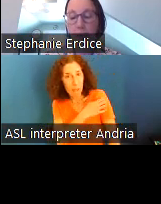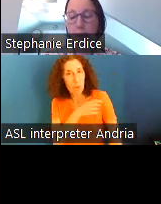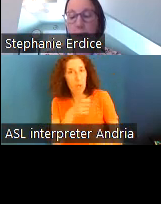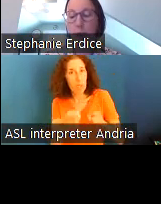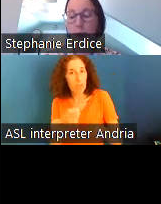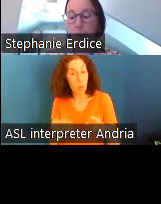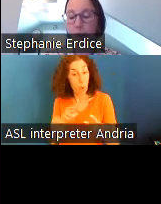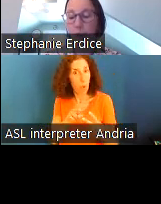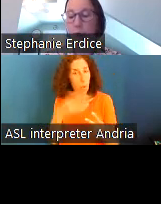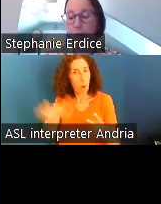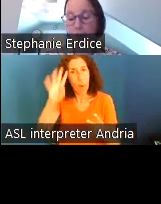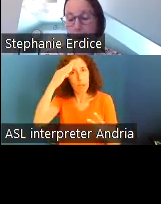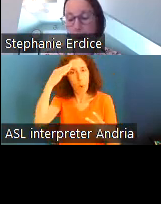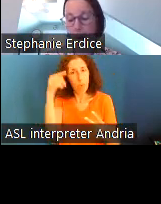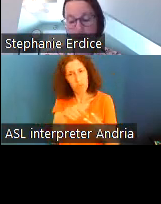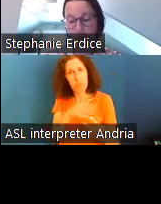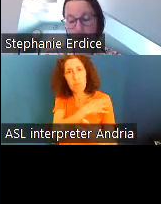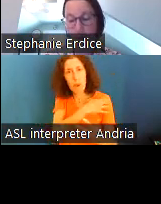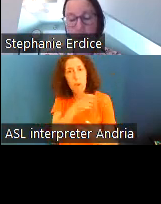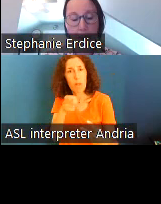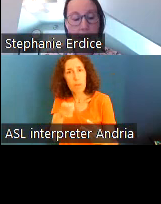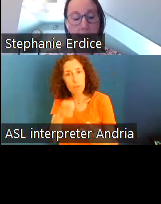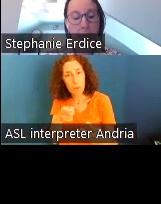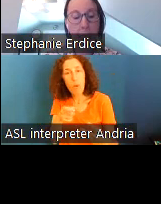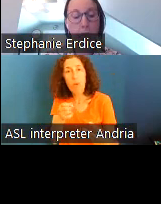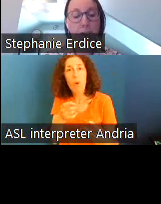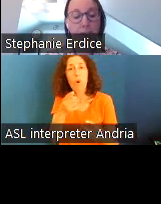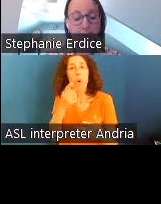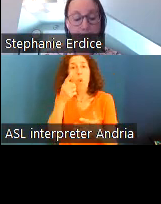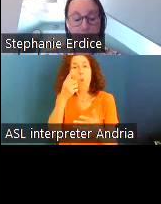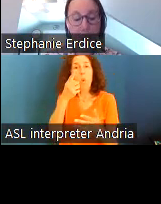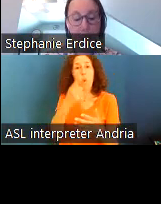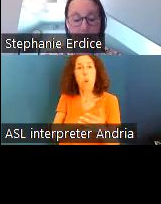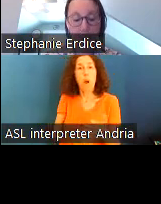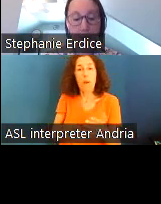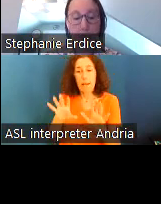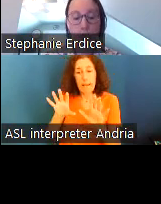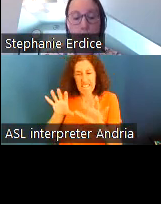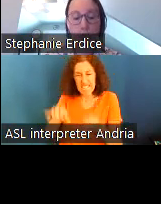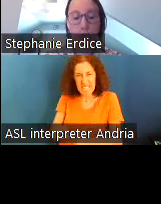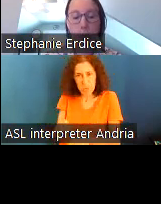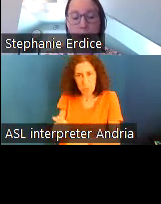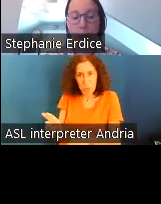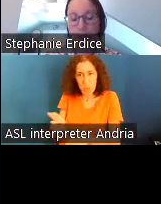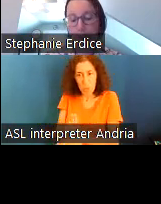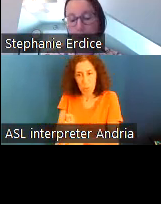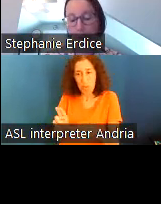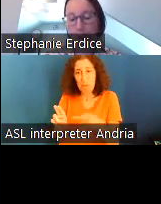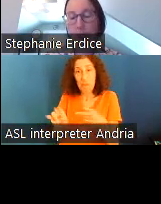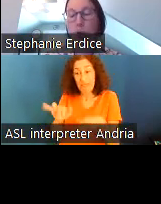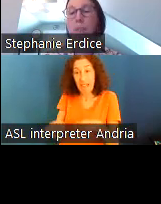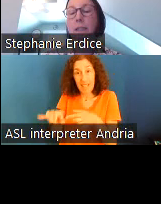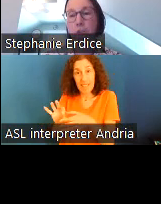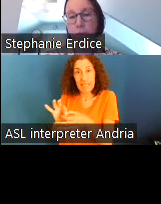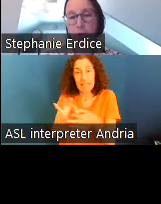the things that can be used to exert power and control and can be perceived to create a power